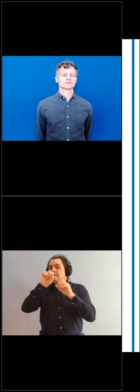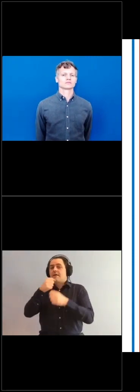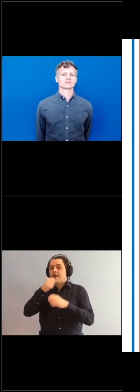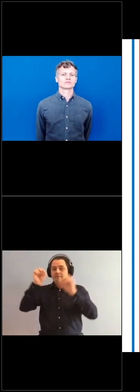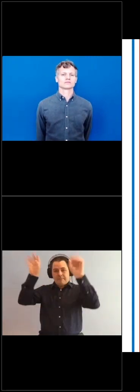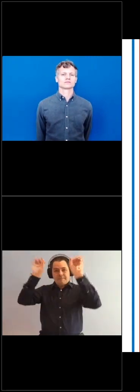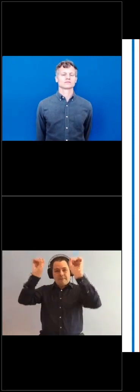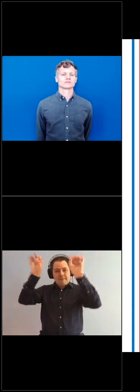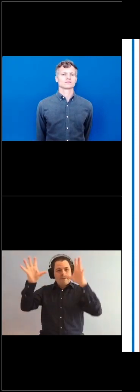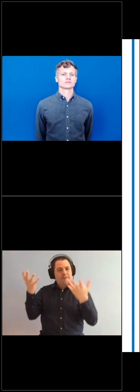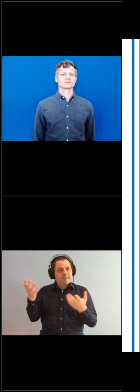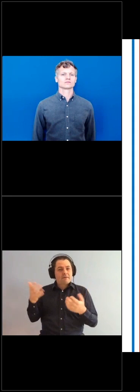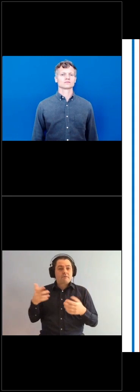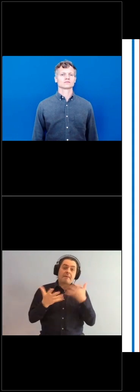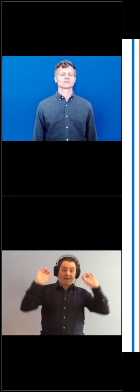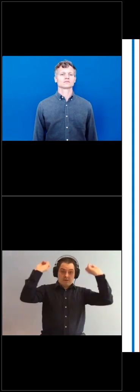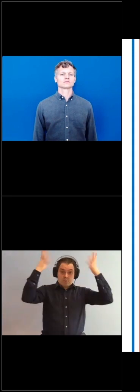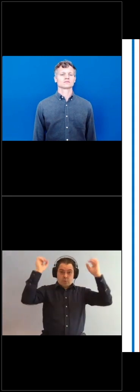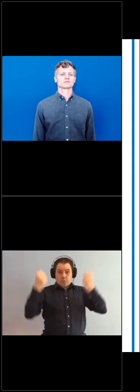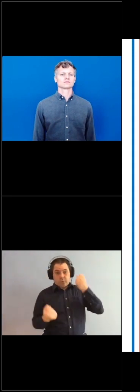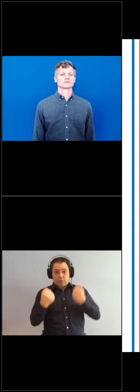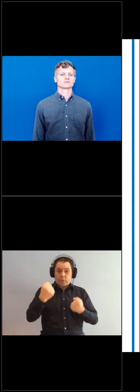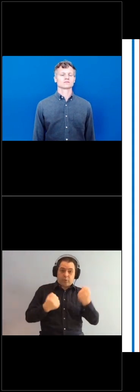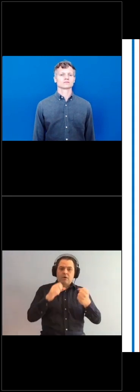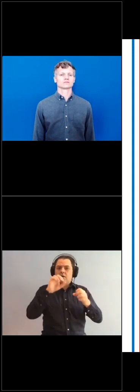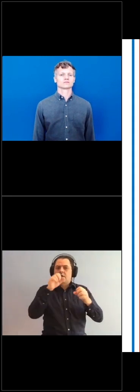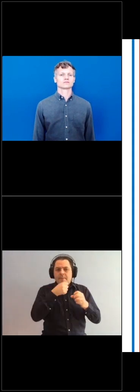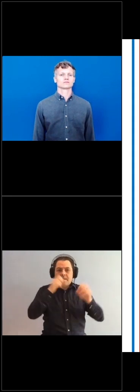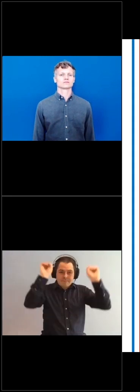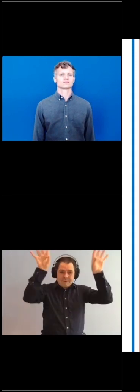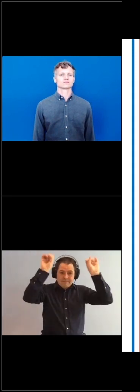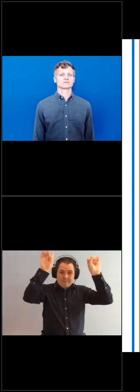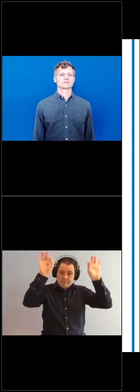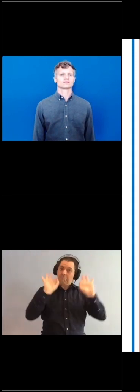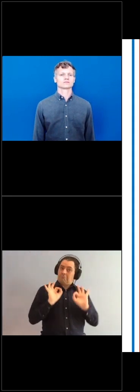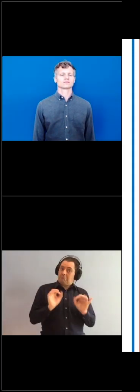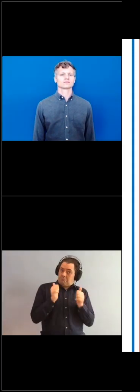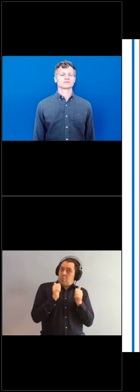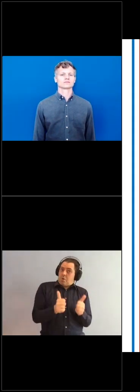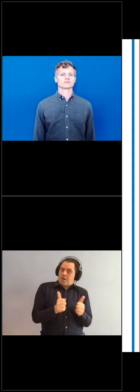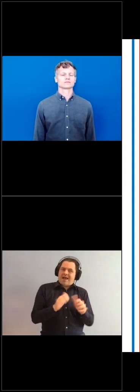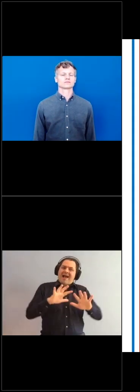or local ambulance. So we can use that vehicle.